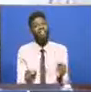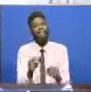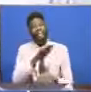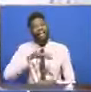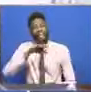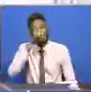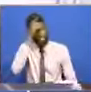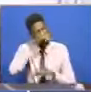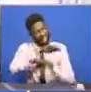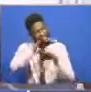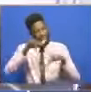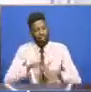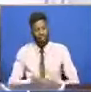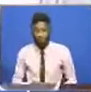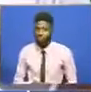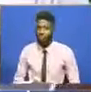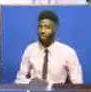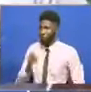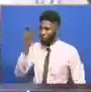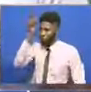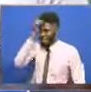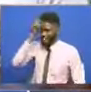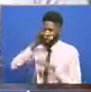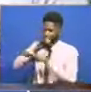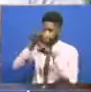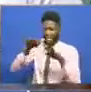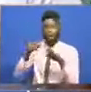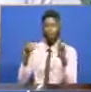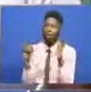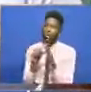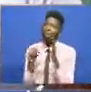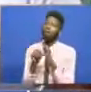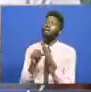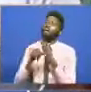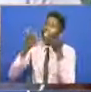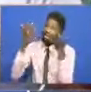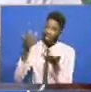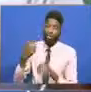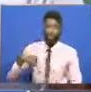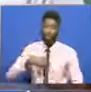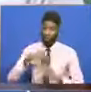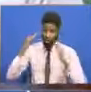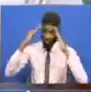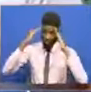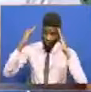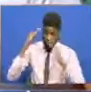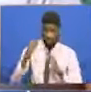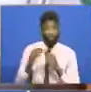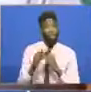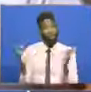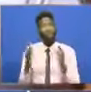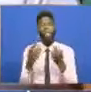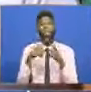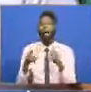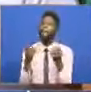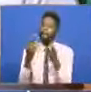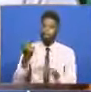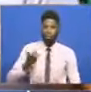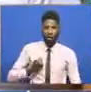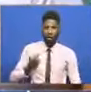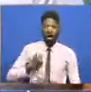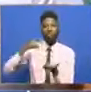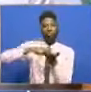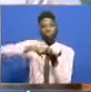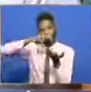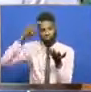crisis because right now we are concerned with the reopening. We're losing more girls from who dropped out of school for no reason.